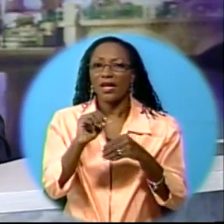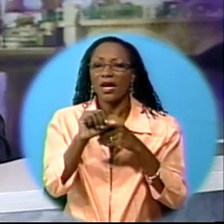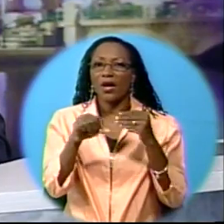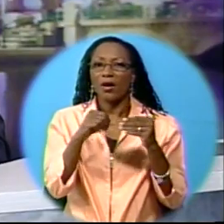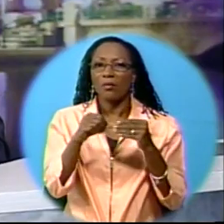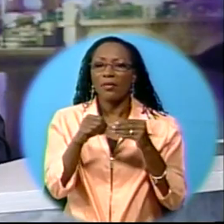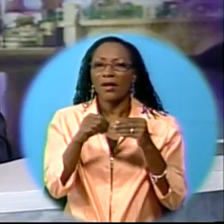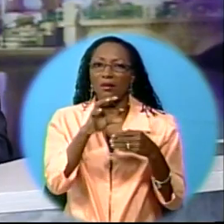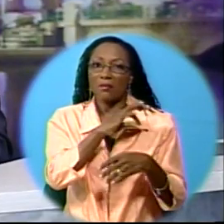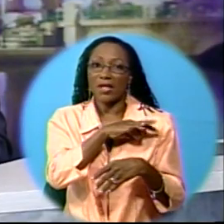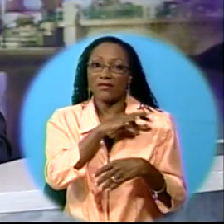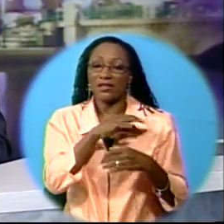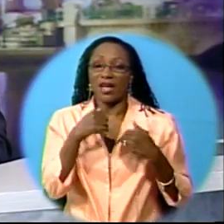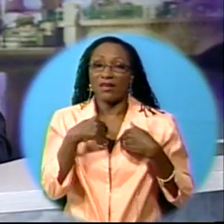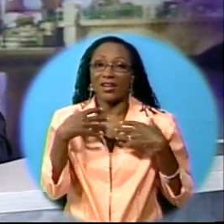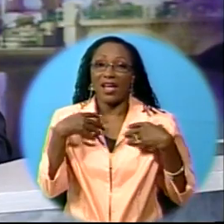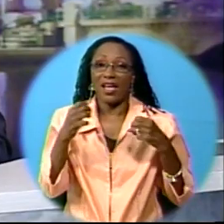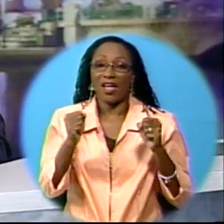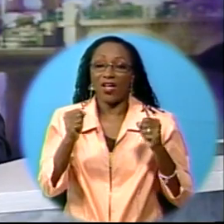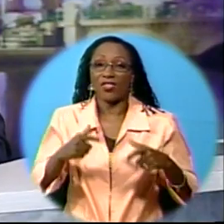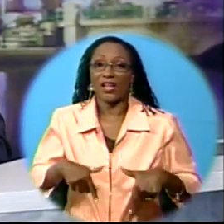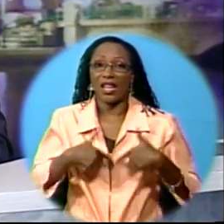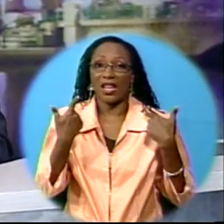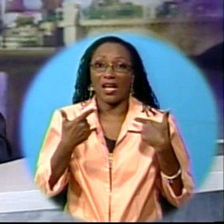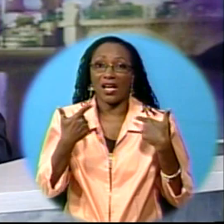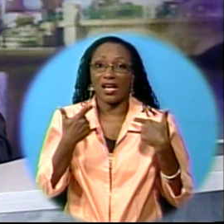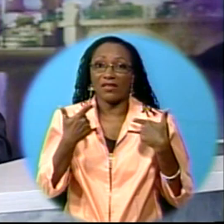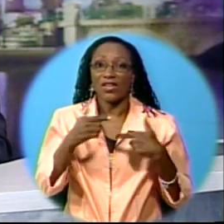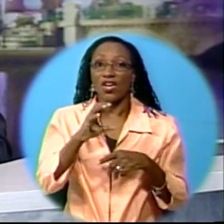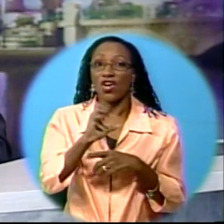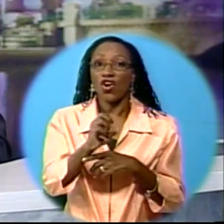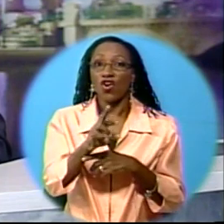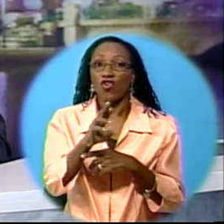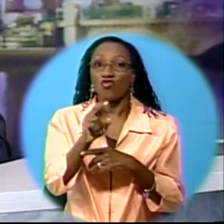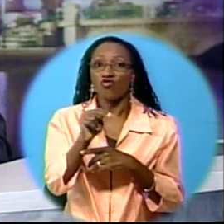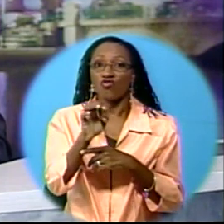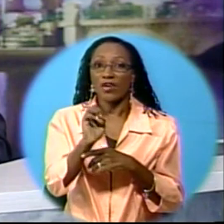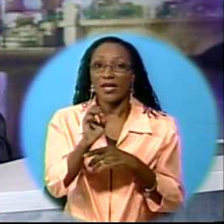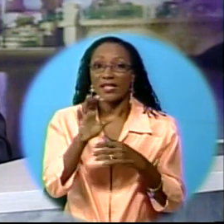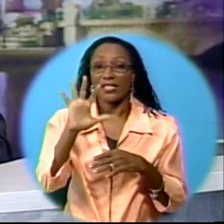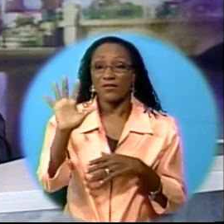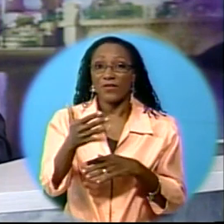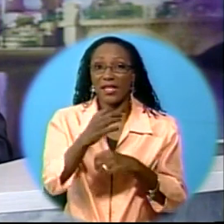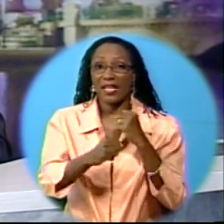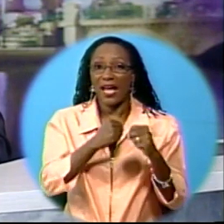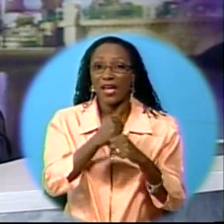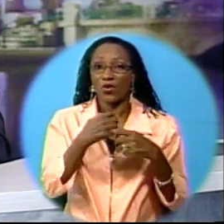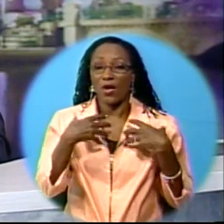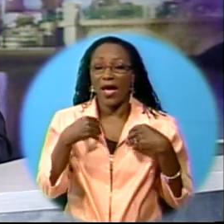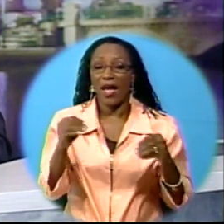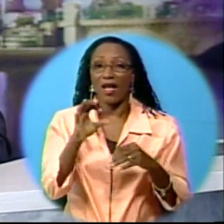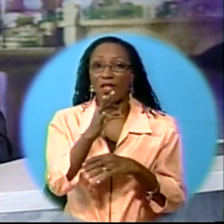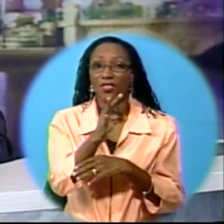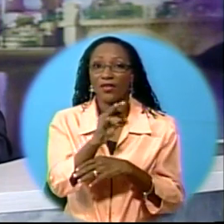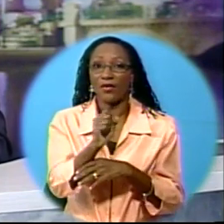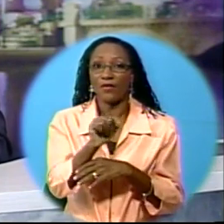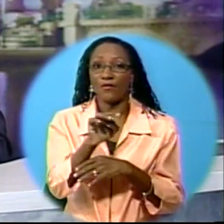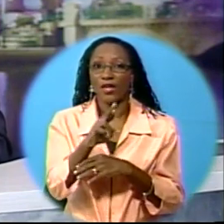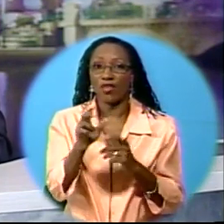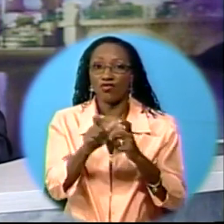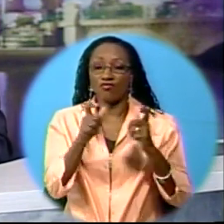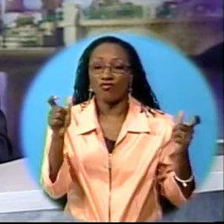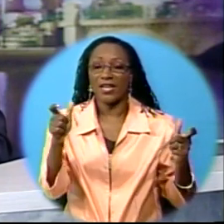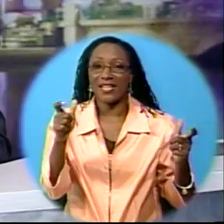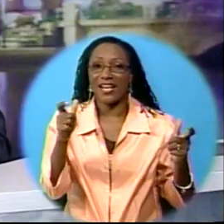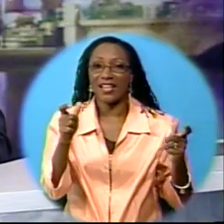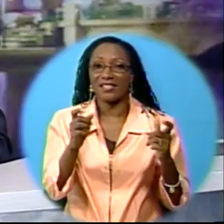healthy lifestyle. The Crane Resort recently hosted its 5th annual health fair under the theme, "The Greatness of Wealth